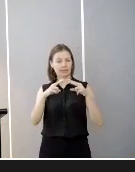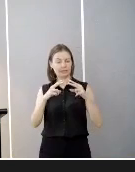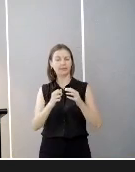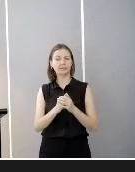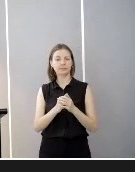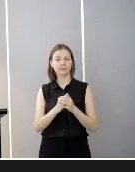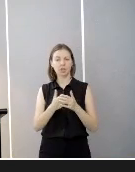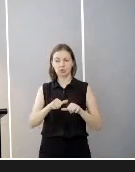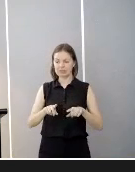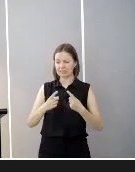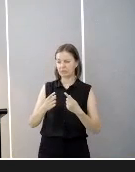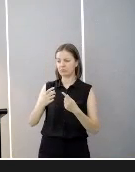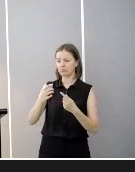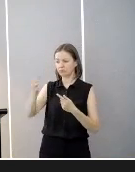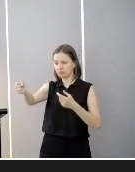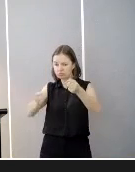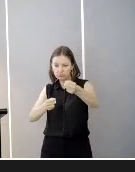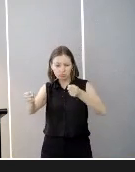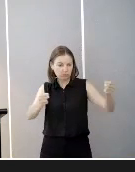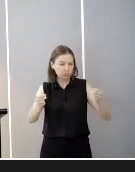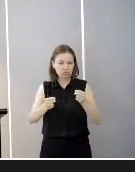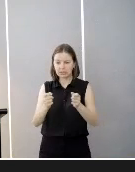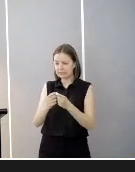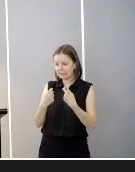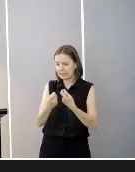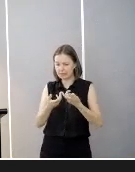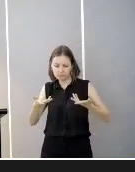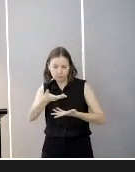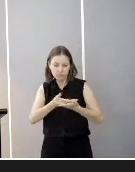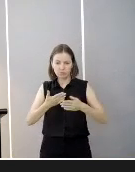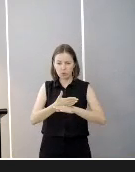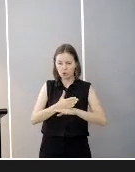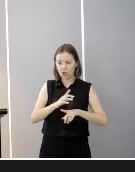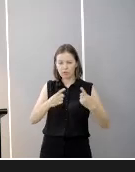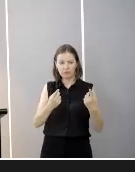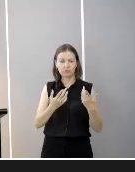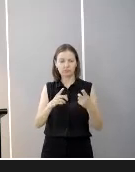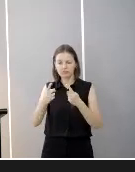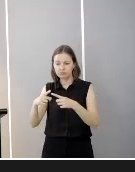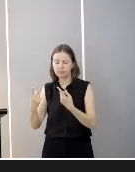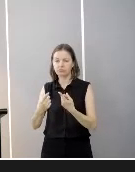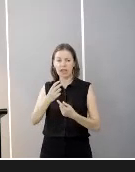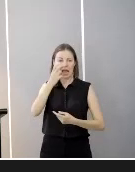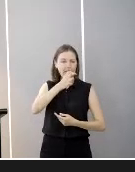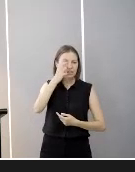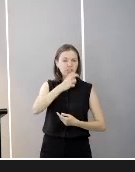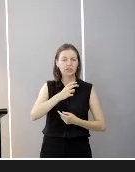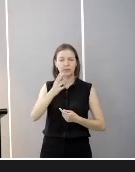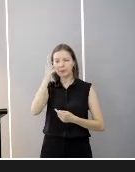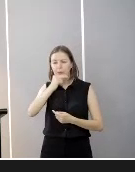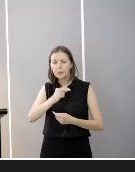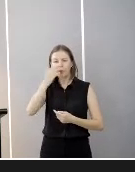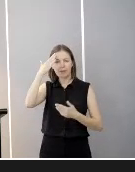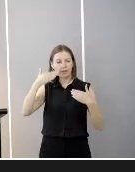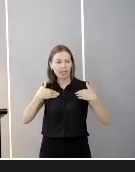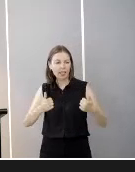whole bunch of different teams working on diverse areas, aging, neurodegeneration, youth mental health, technology,